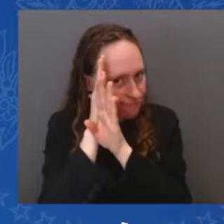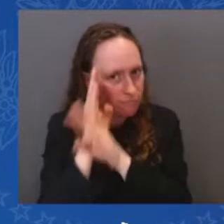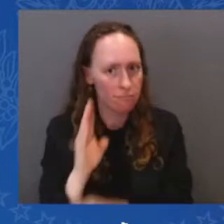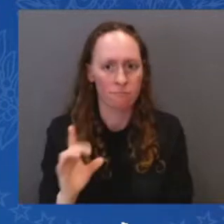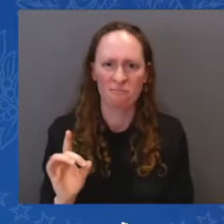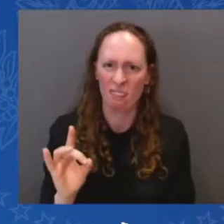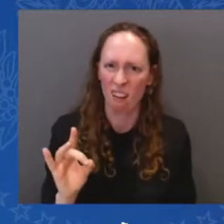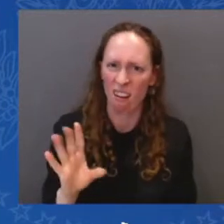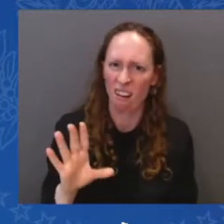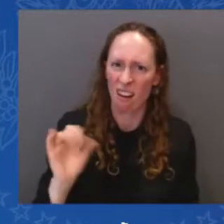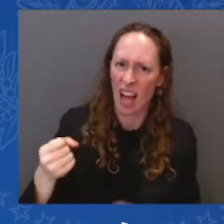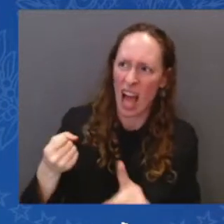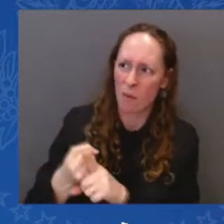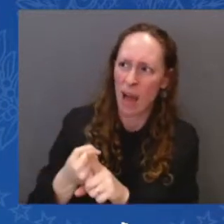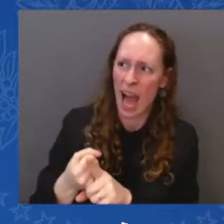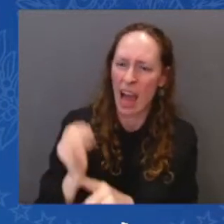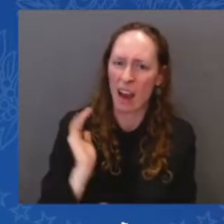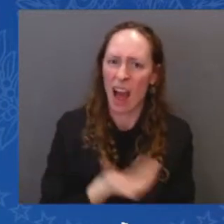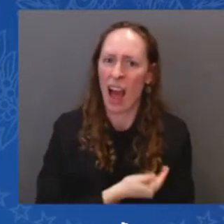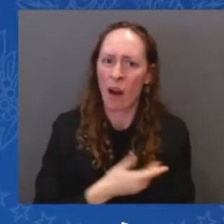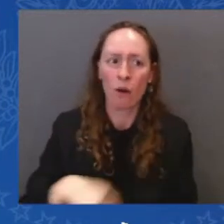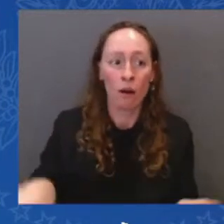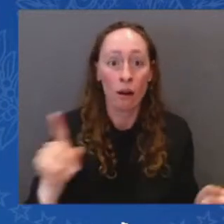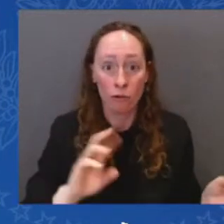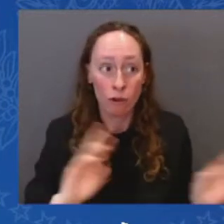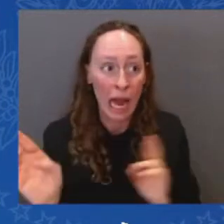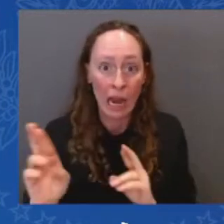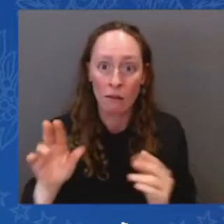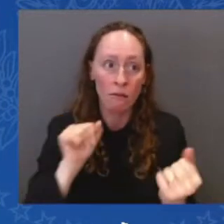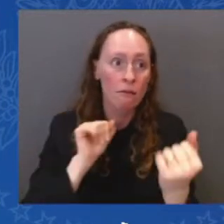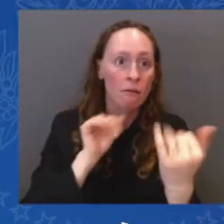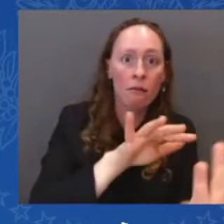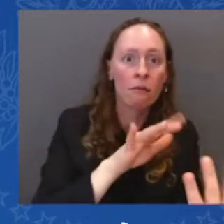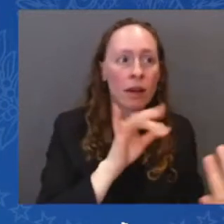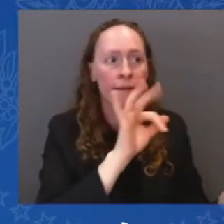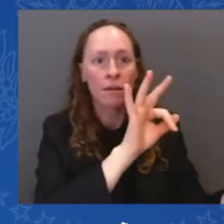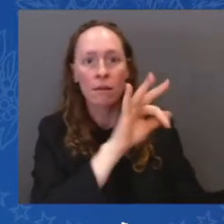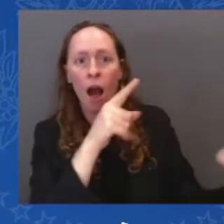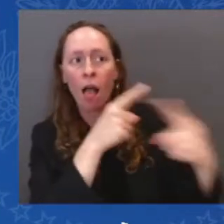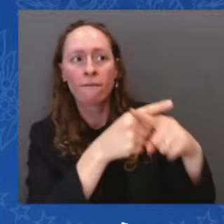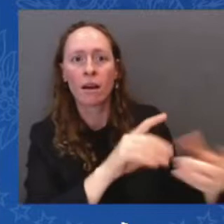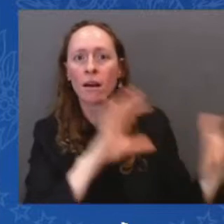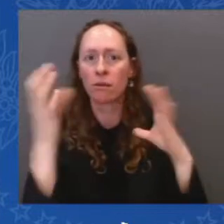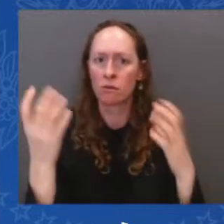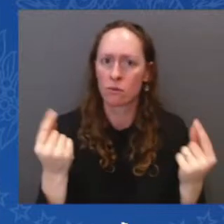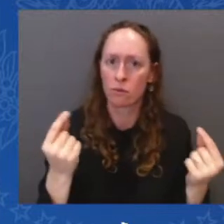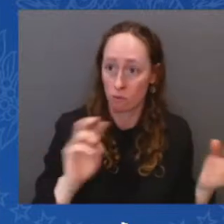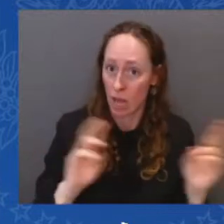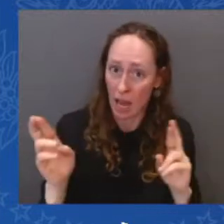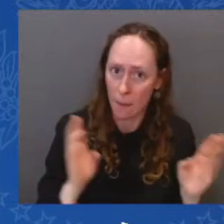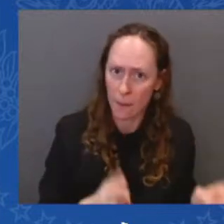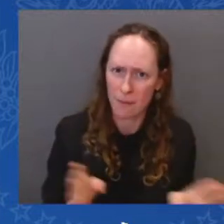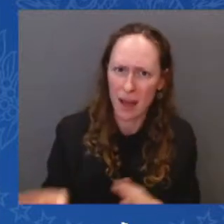to retention. That's an insult to the officers. Years of dedicated